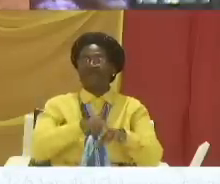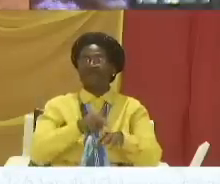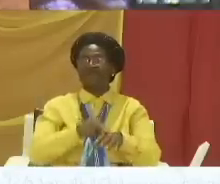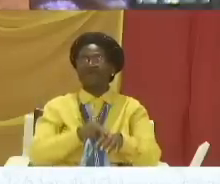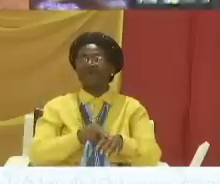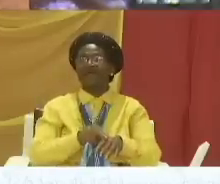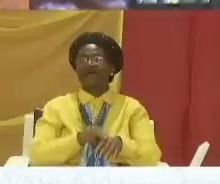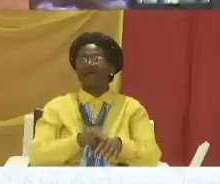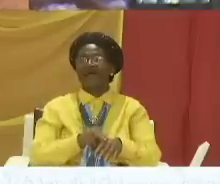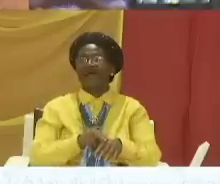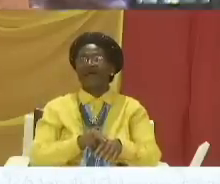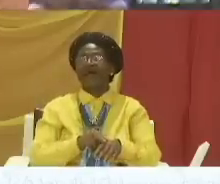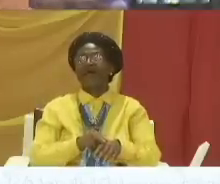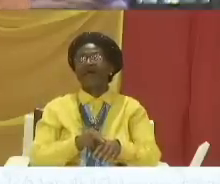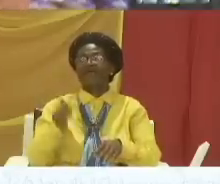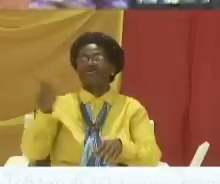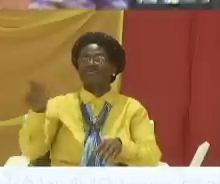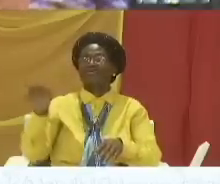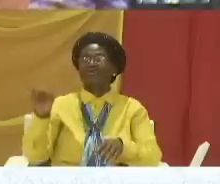good. Thank you.